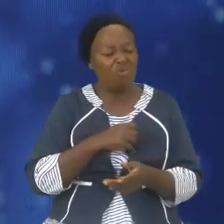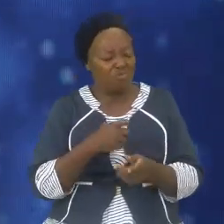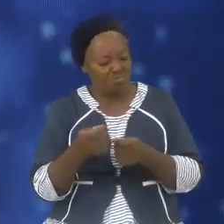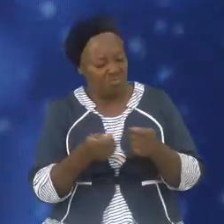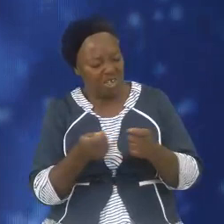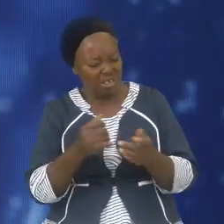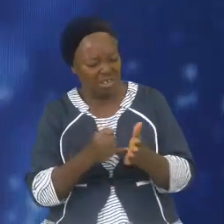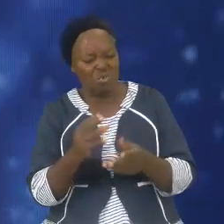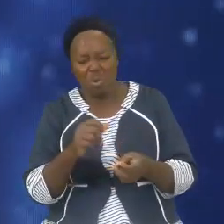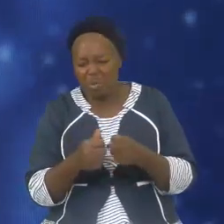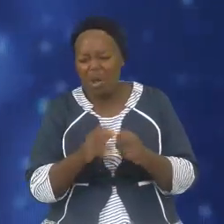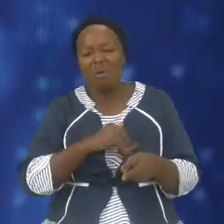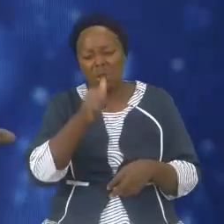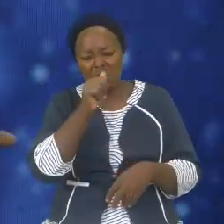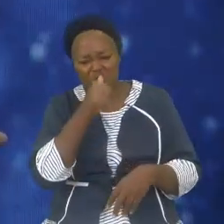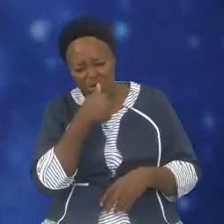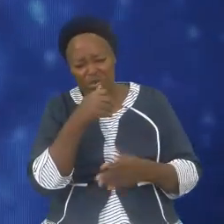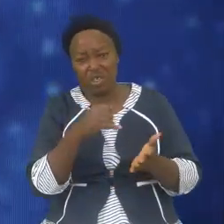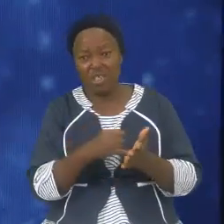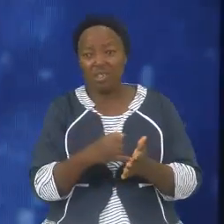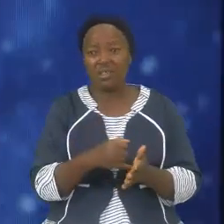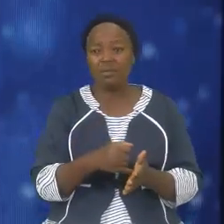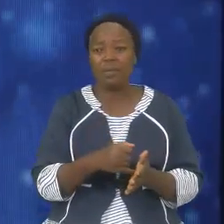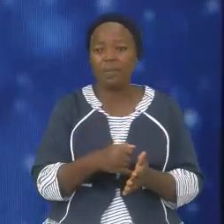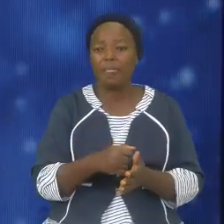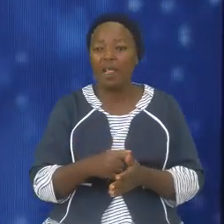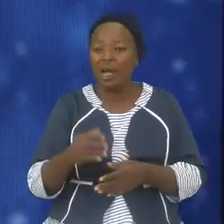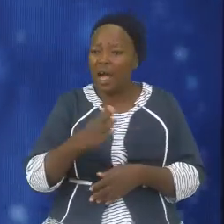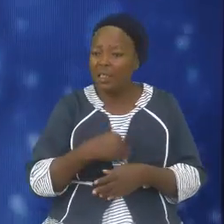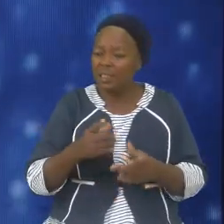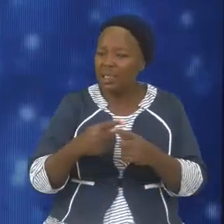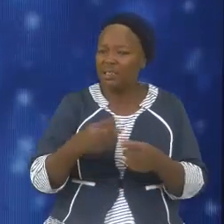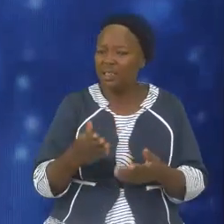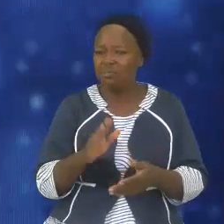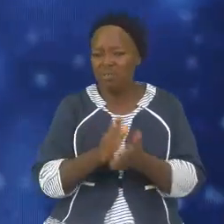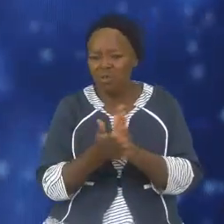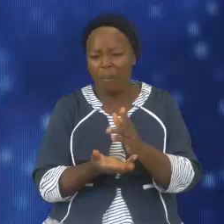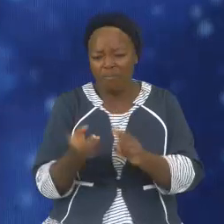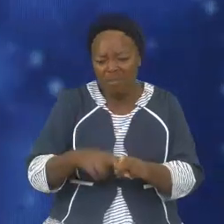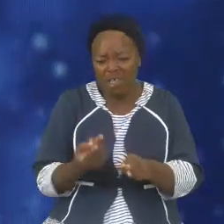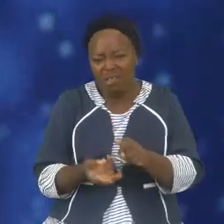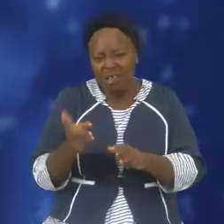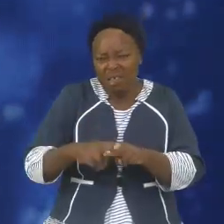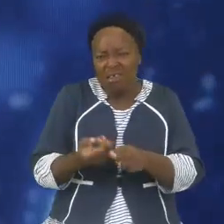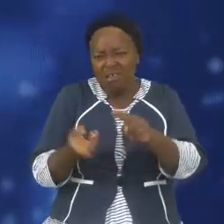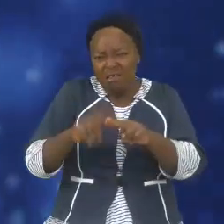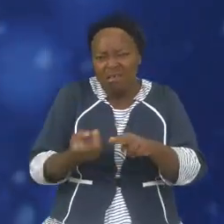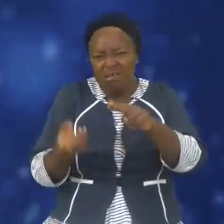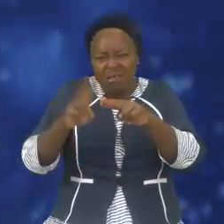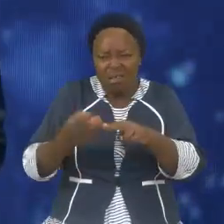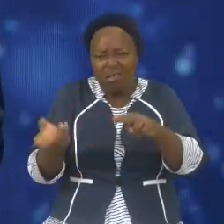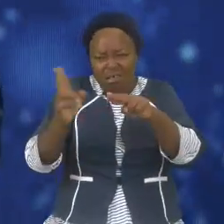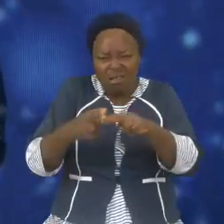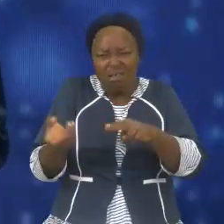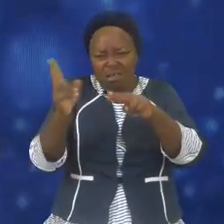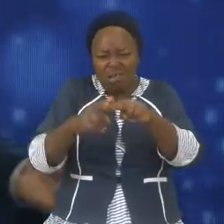tolerate that. I'll overcome that. And the thing was increasing. And everywhere you turn now, the trouble is there. You